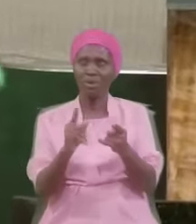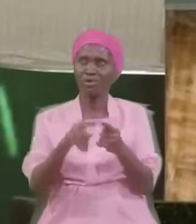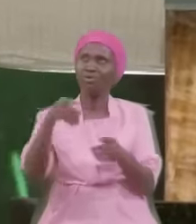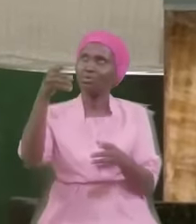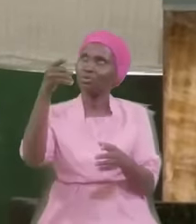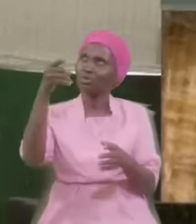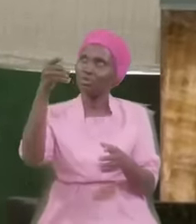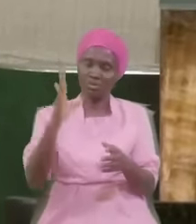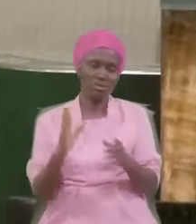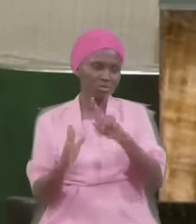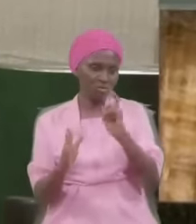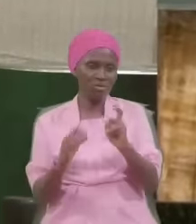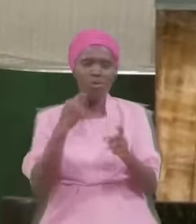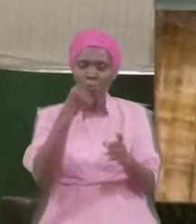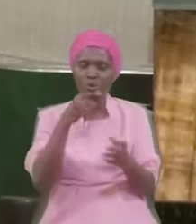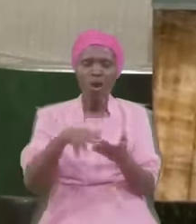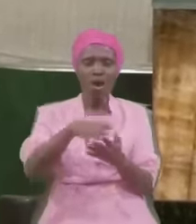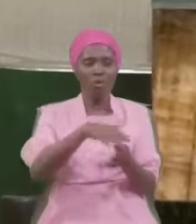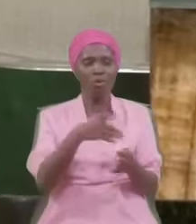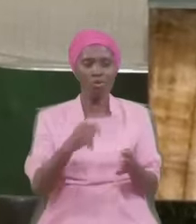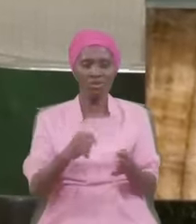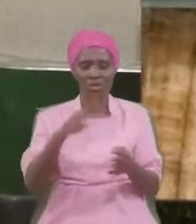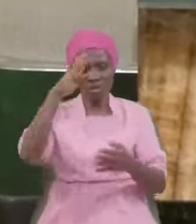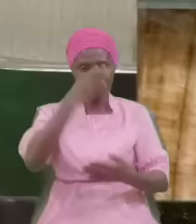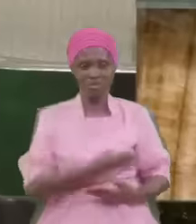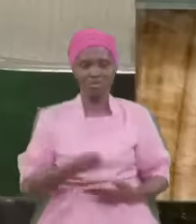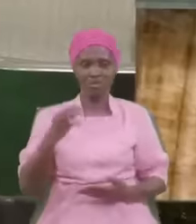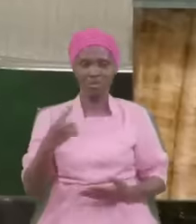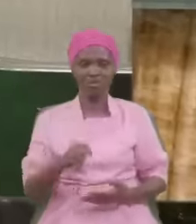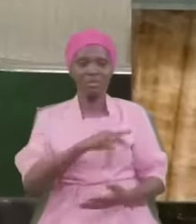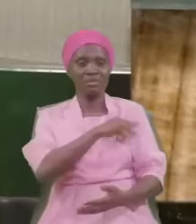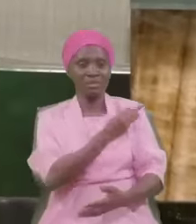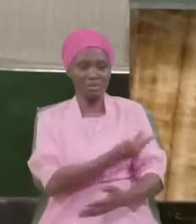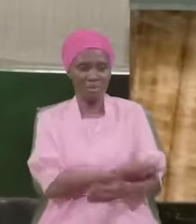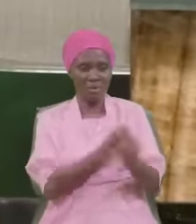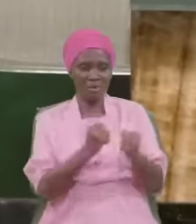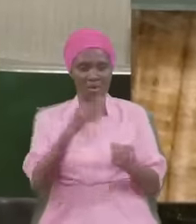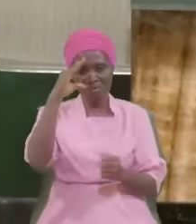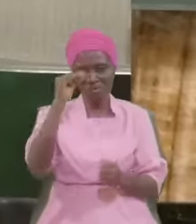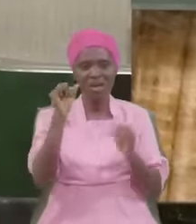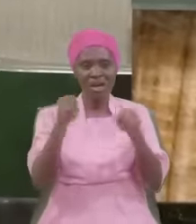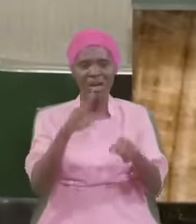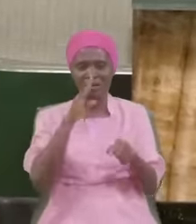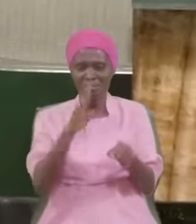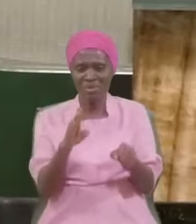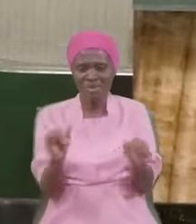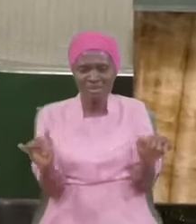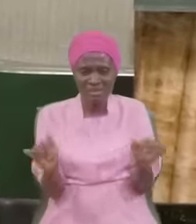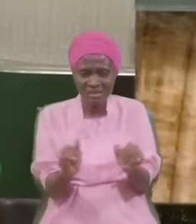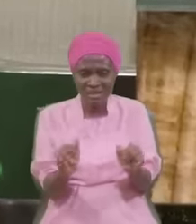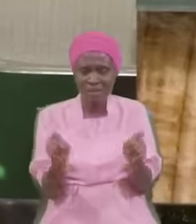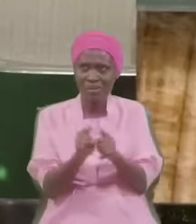Lord? Who among the sons of the mighty can be likened unto the